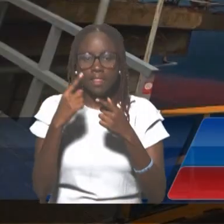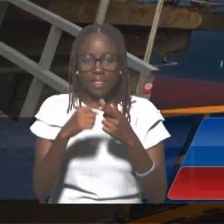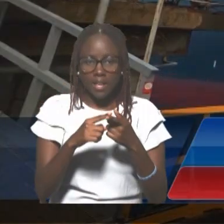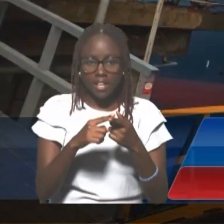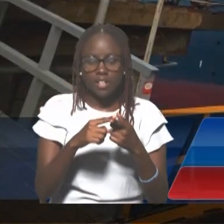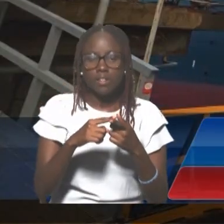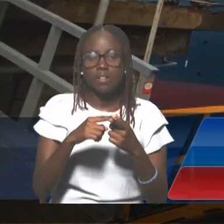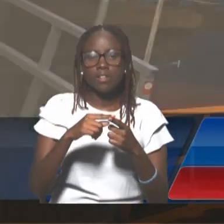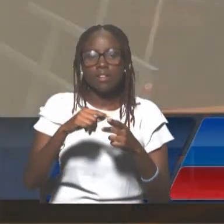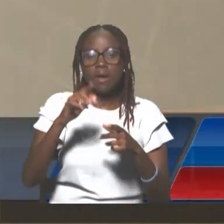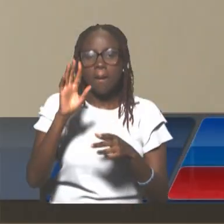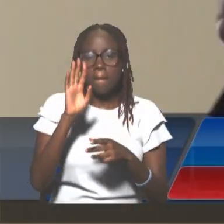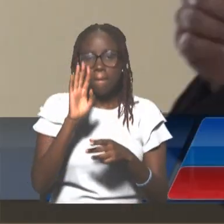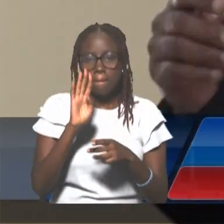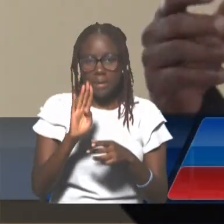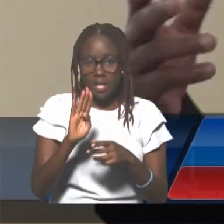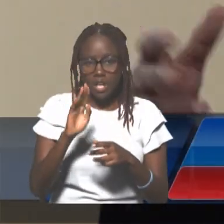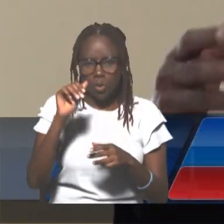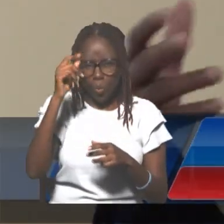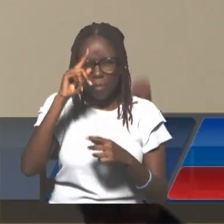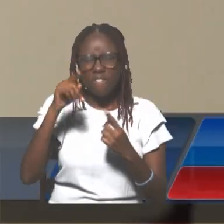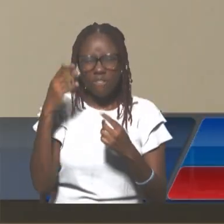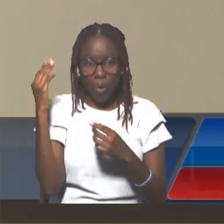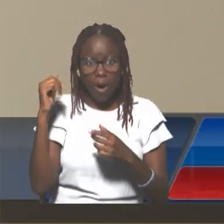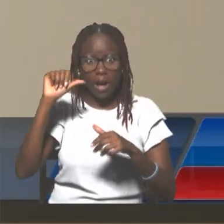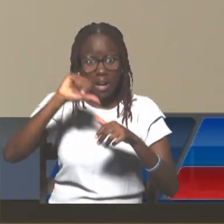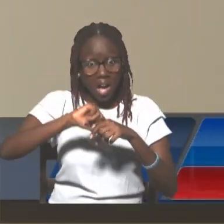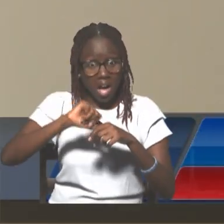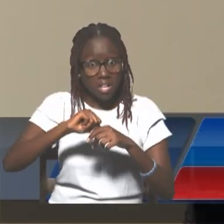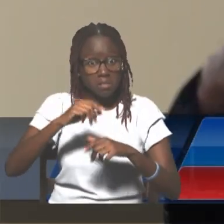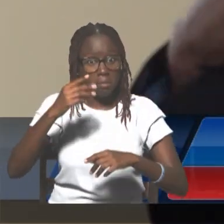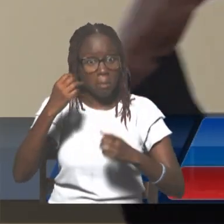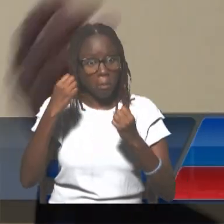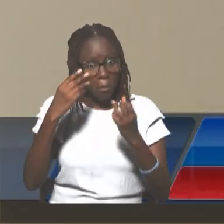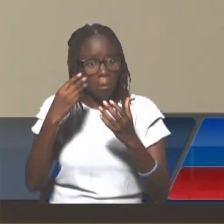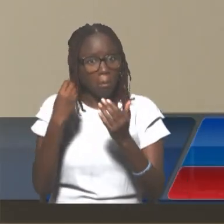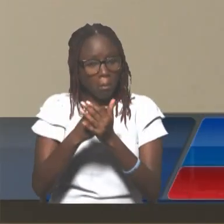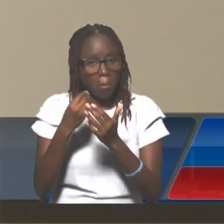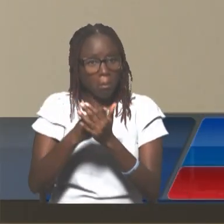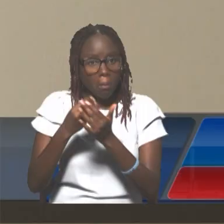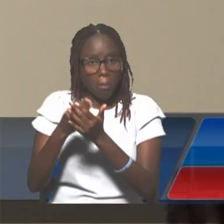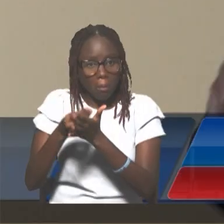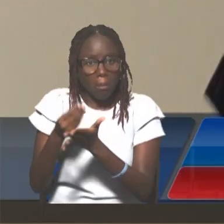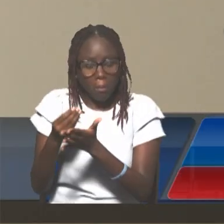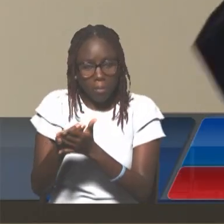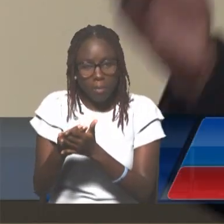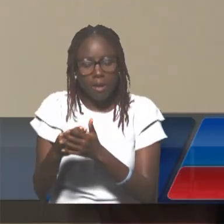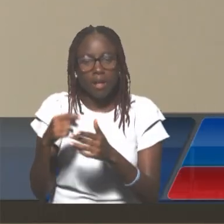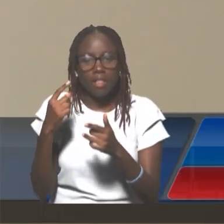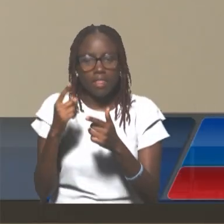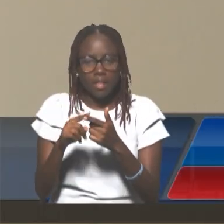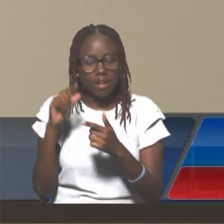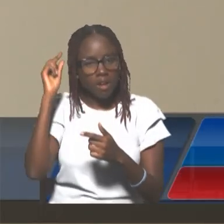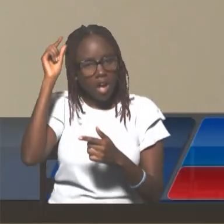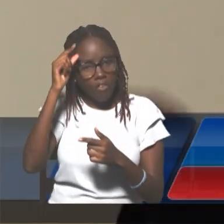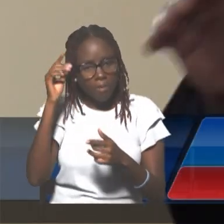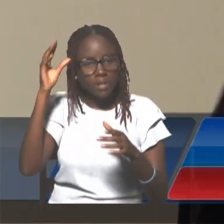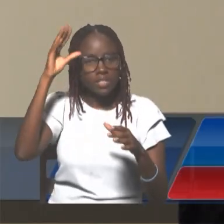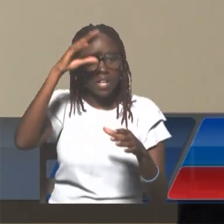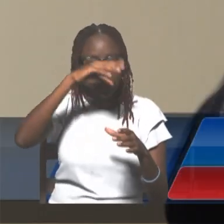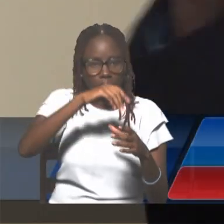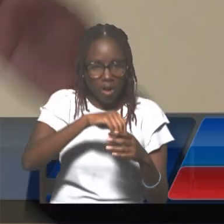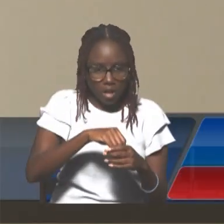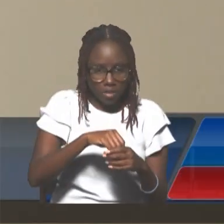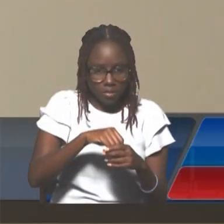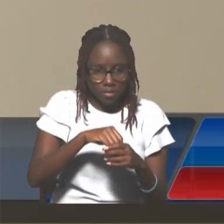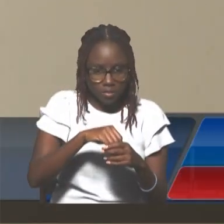boom. From the gas boom, we would have moved to a point such as C with government intervention. But government intervention also